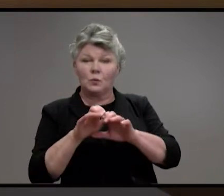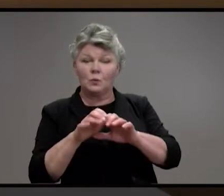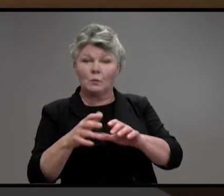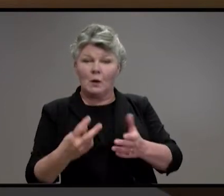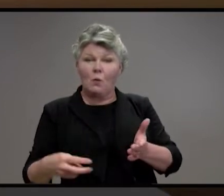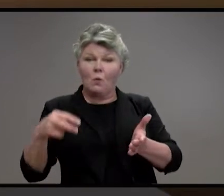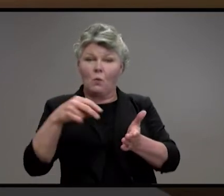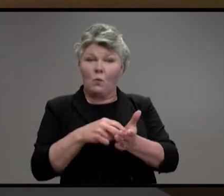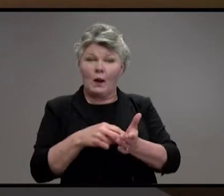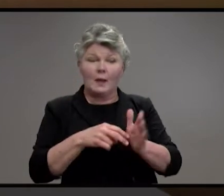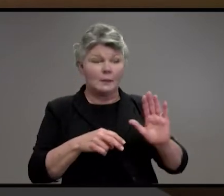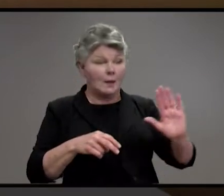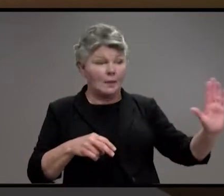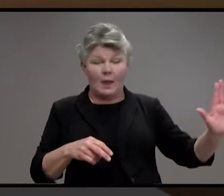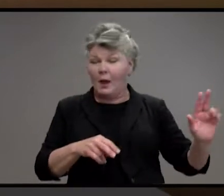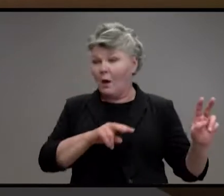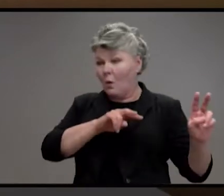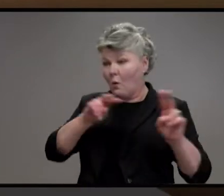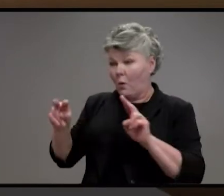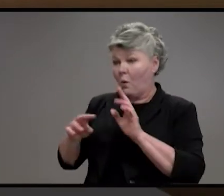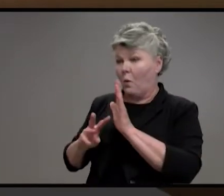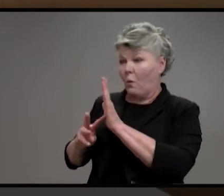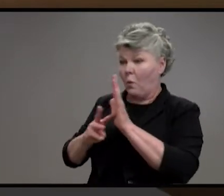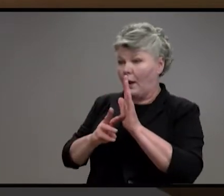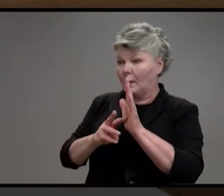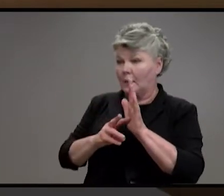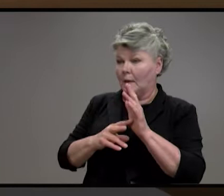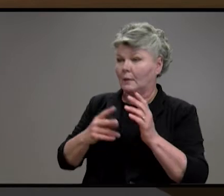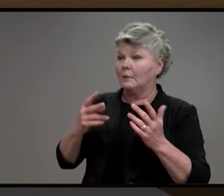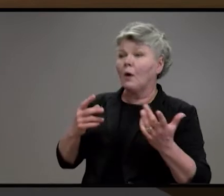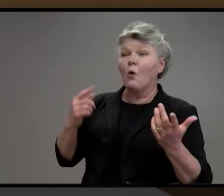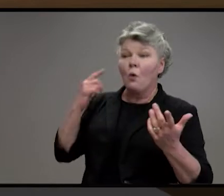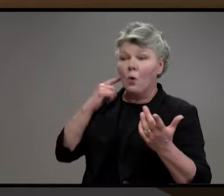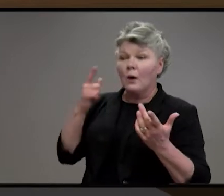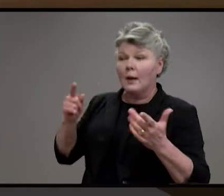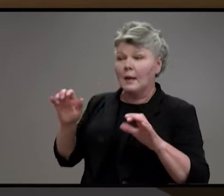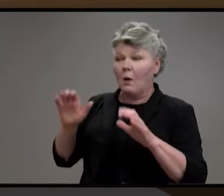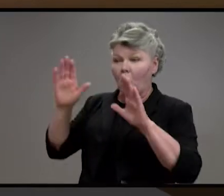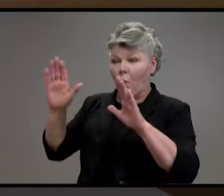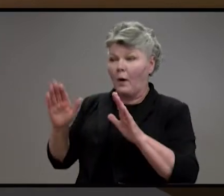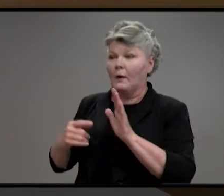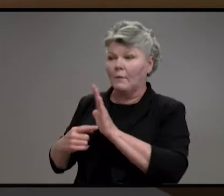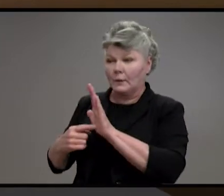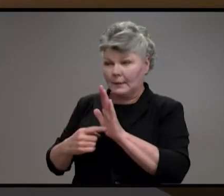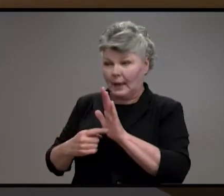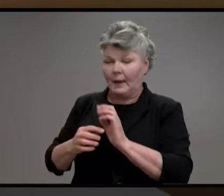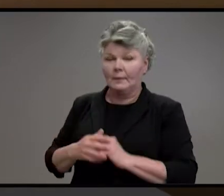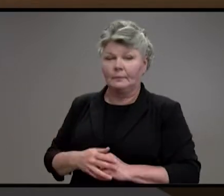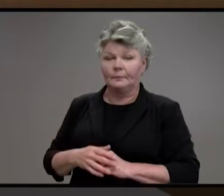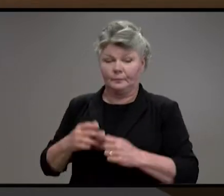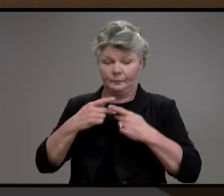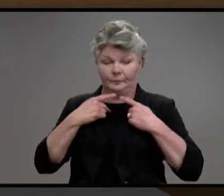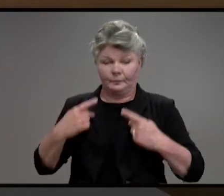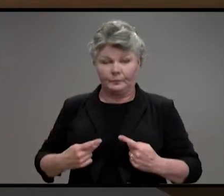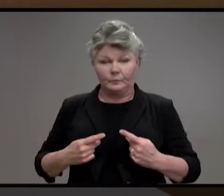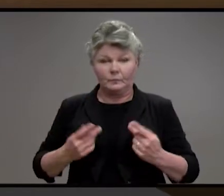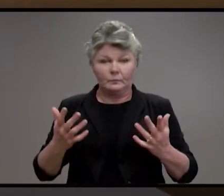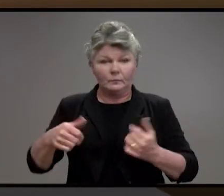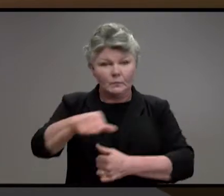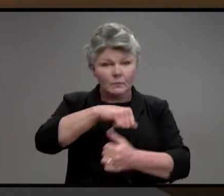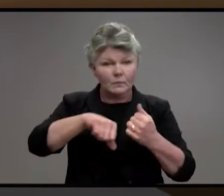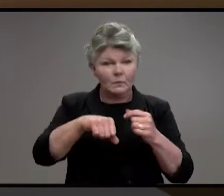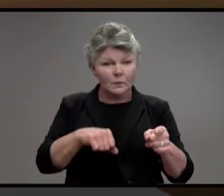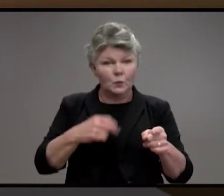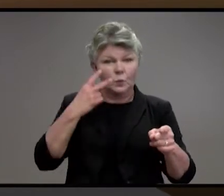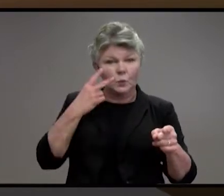bear witness. The reason why the crowd went to meet him was that they heard he had done this sign. So the Pharisees said to one another,